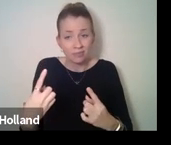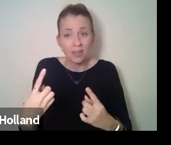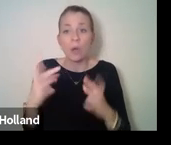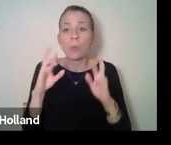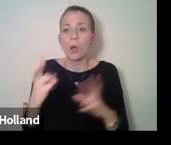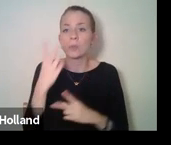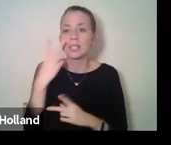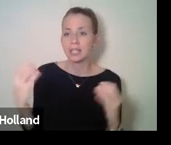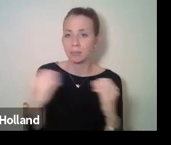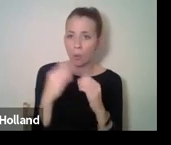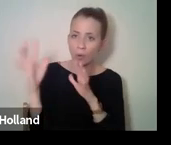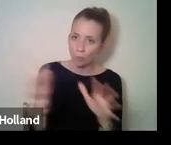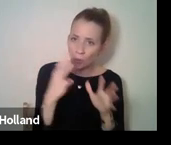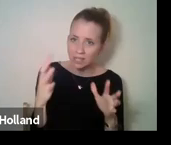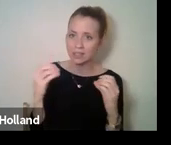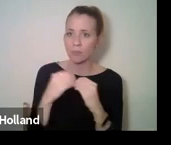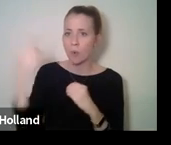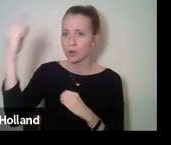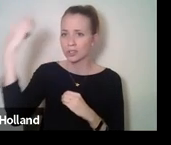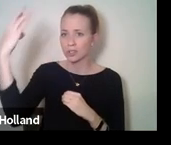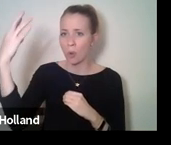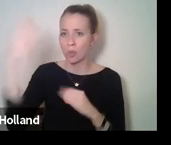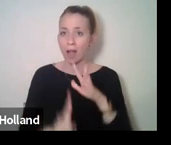in New York State.